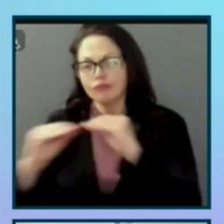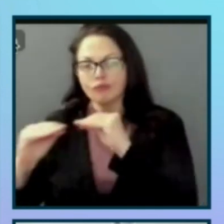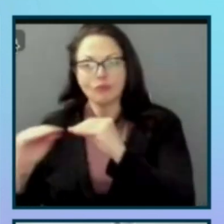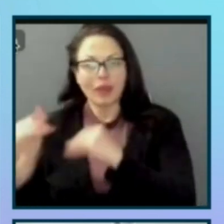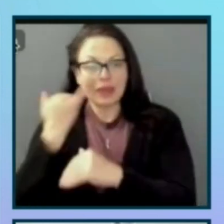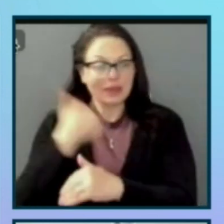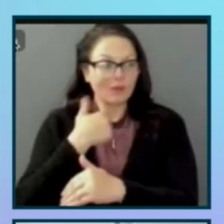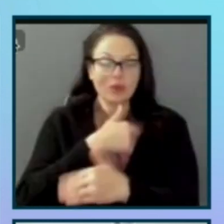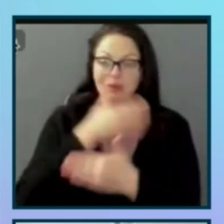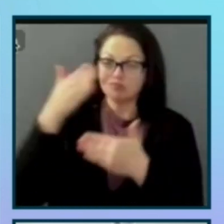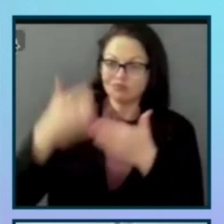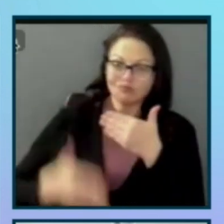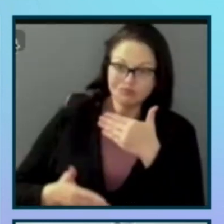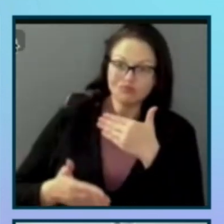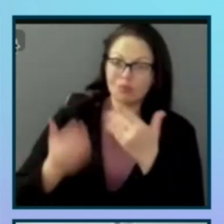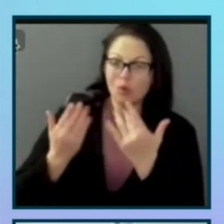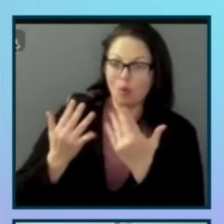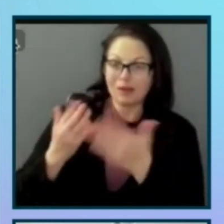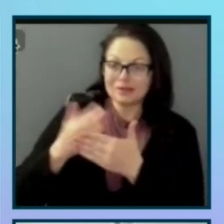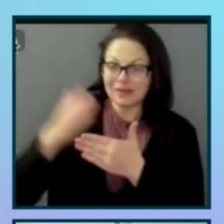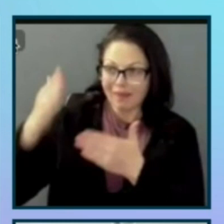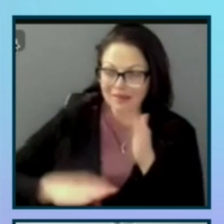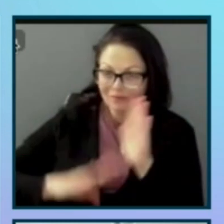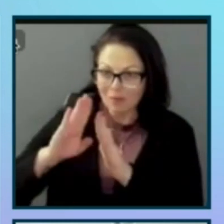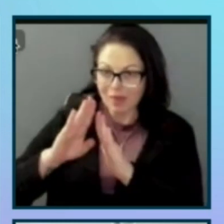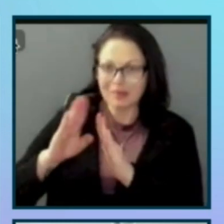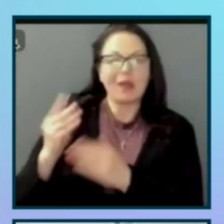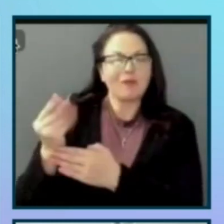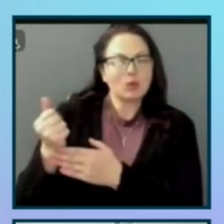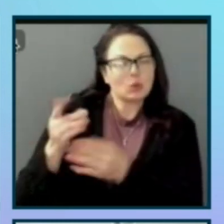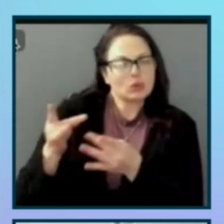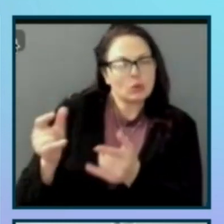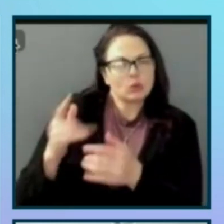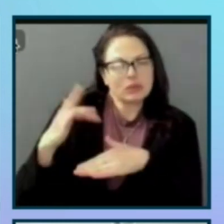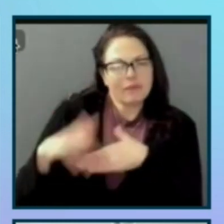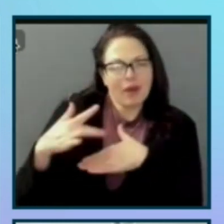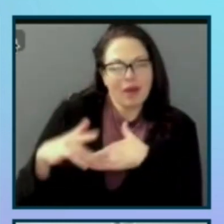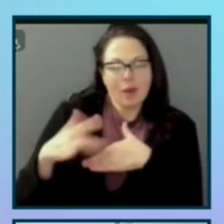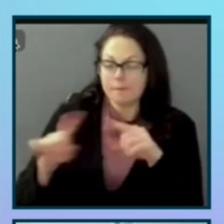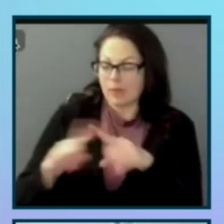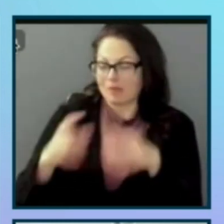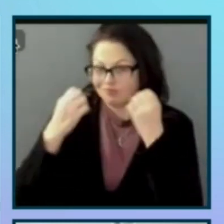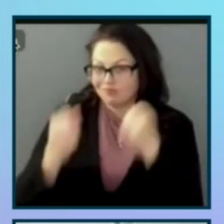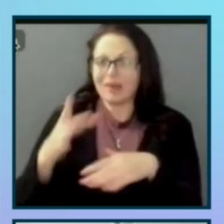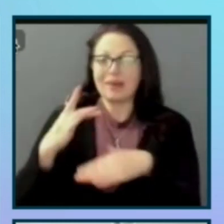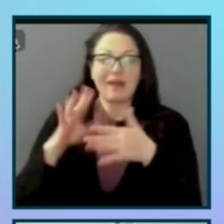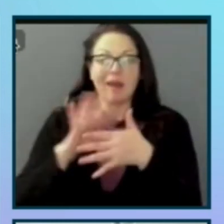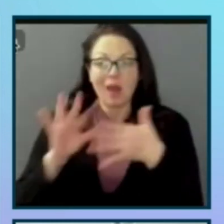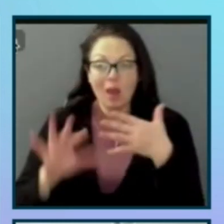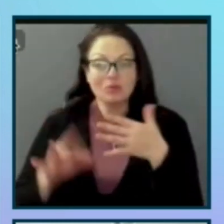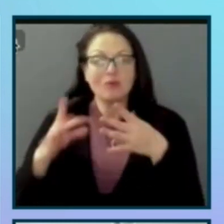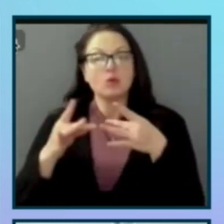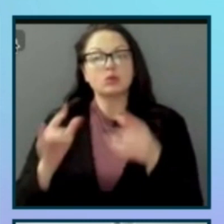development process to make these changes, there are fewer solutions available to us. But there are lots of options for solutions when you're at the beginning